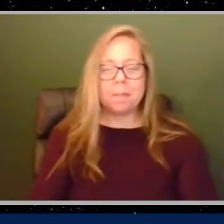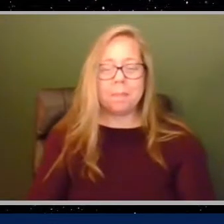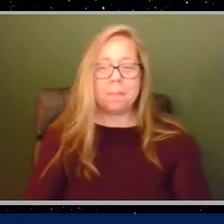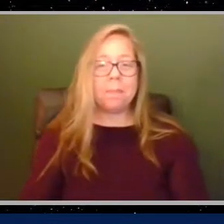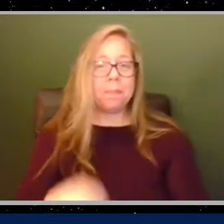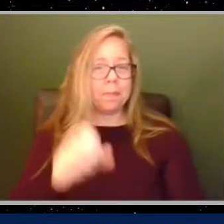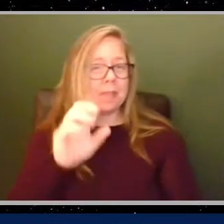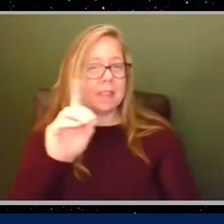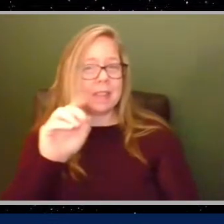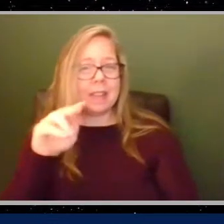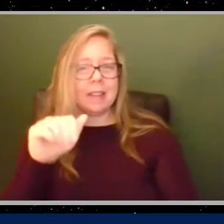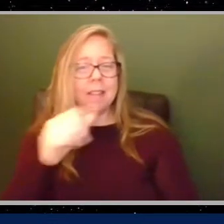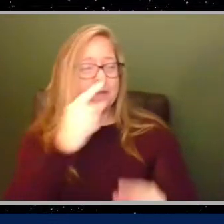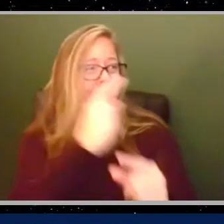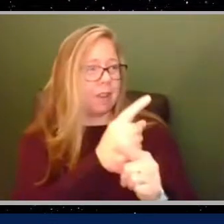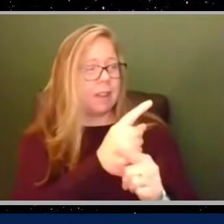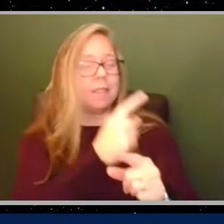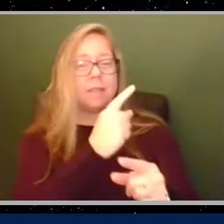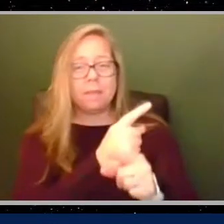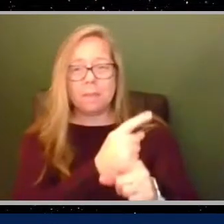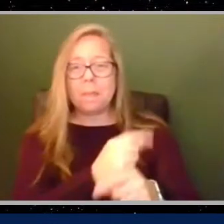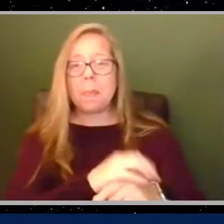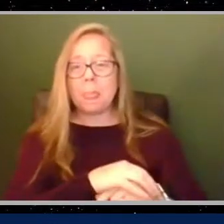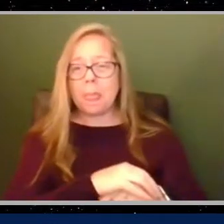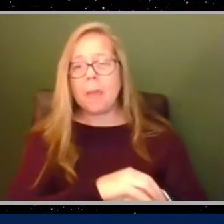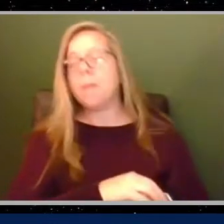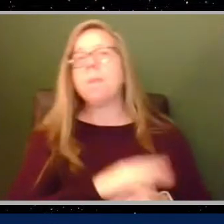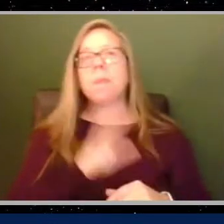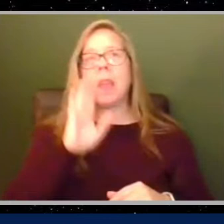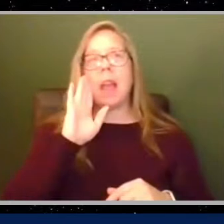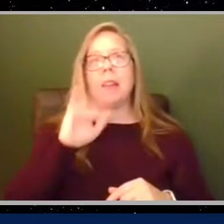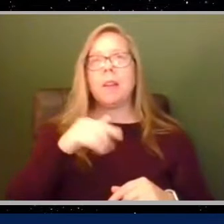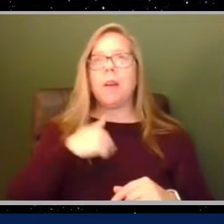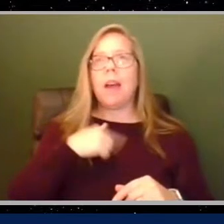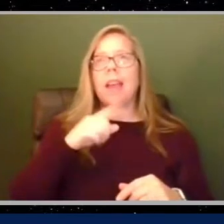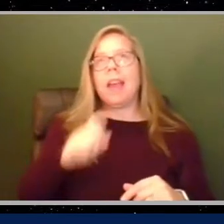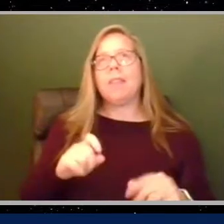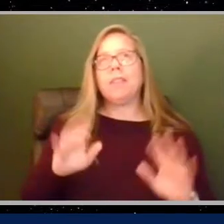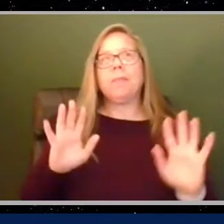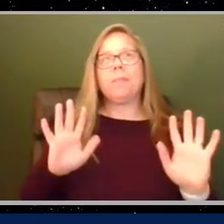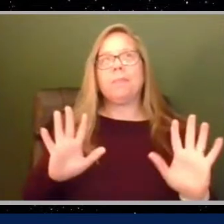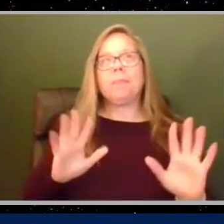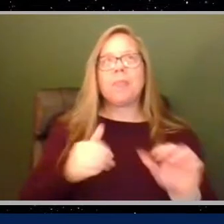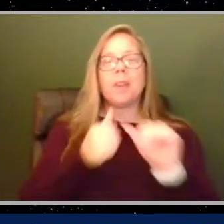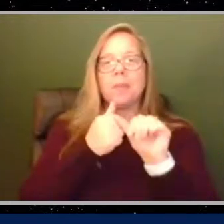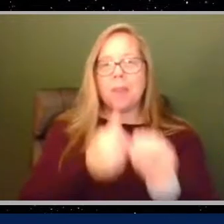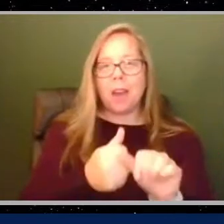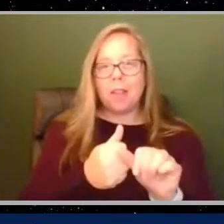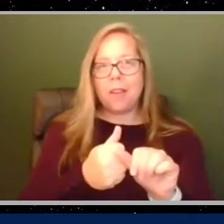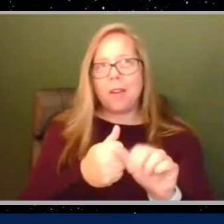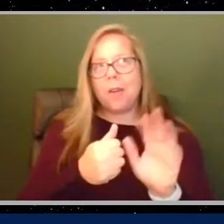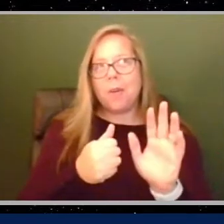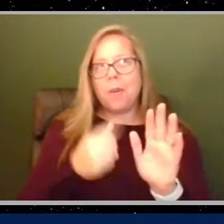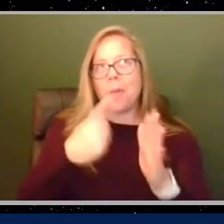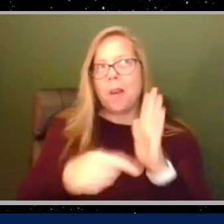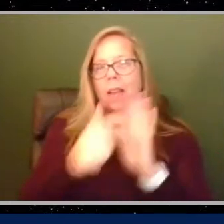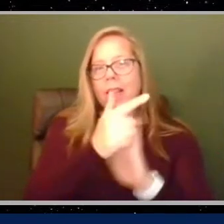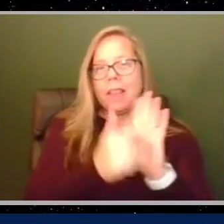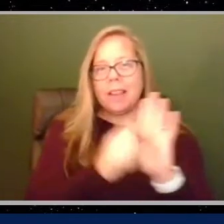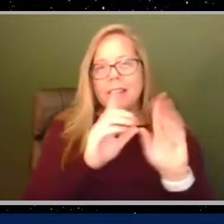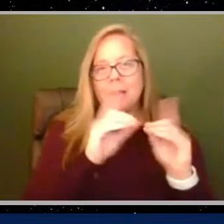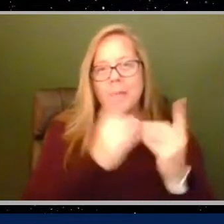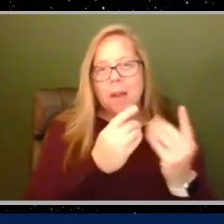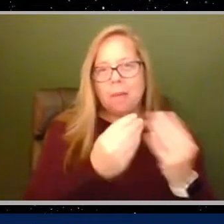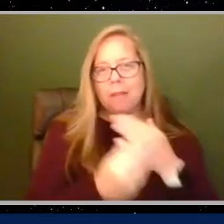Yeah, I definitely, and I know I have to probably stay within the bounds of what our legal folks tell us, as an